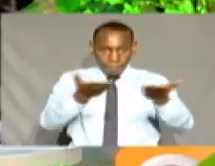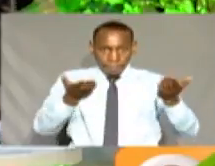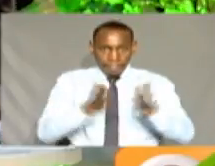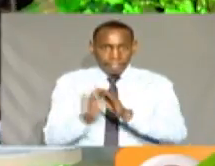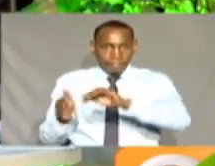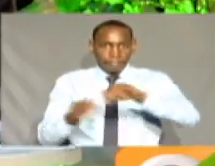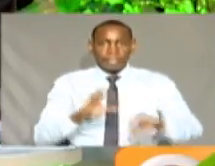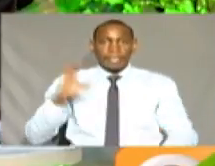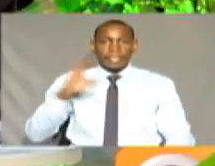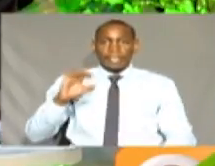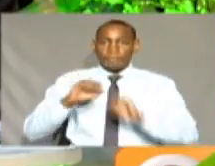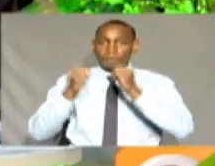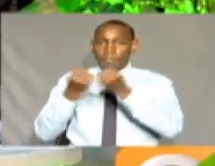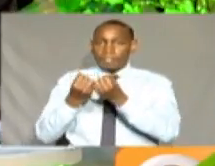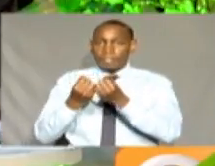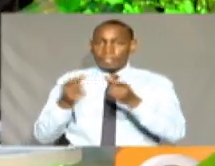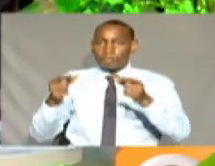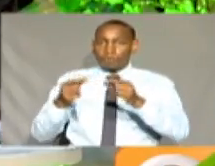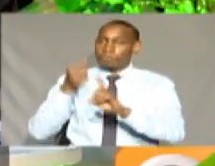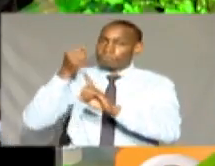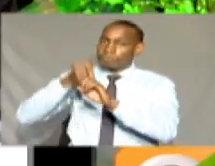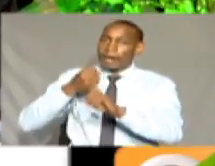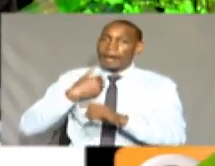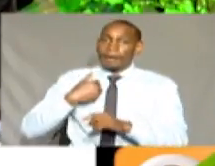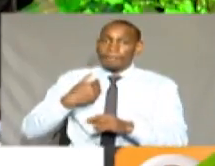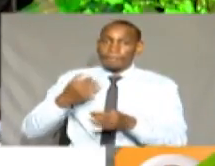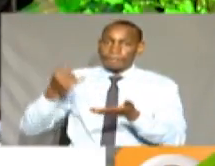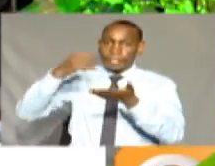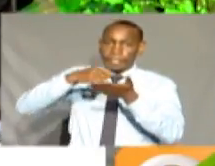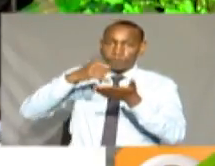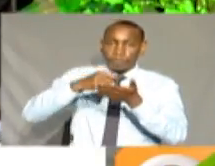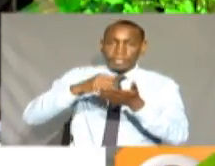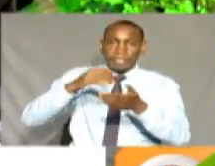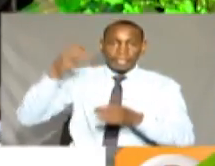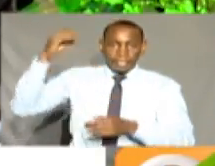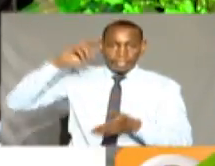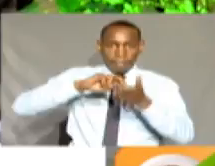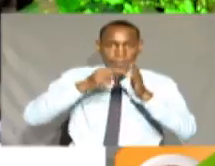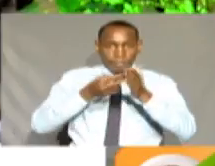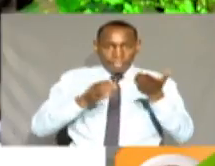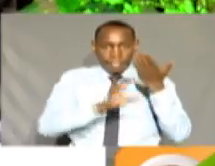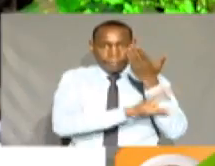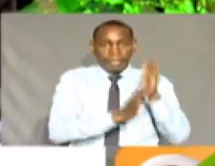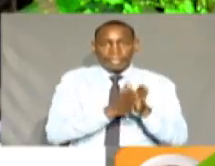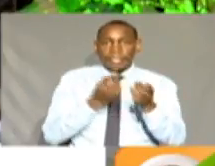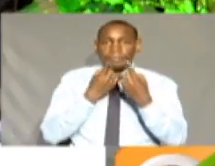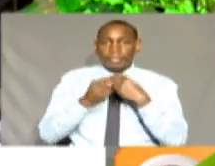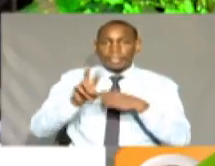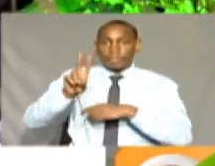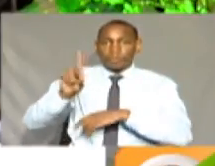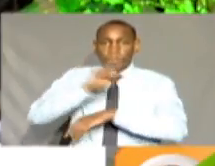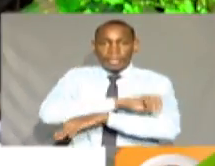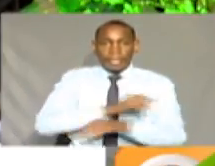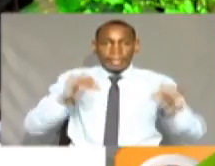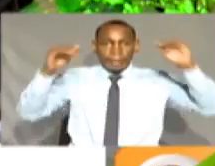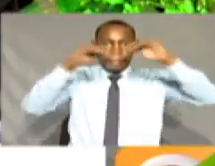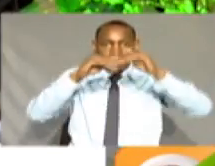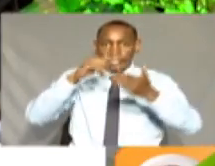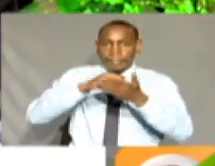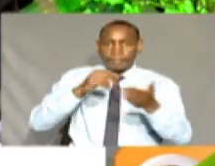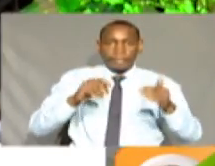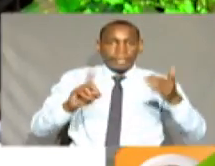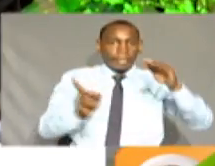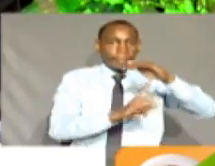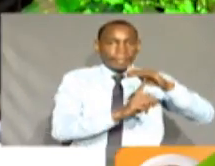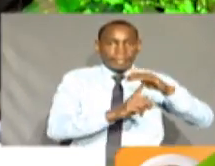Civil society groups are itching to have more say in energy projects within the country. So speaking during a two-day forum that brought together Ministry